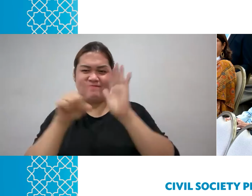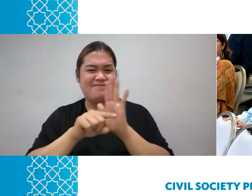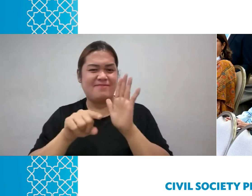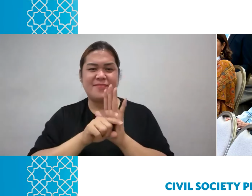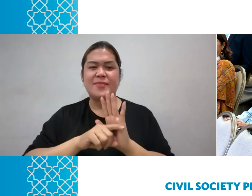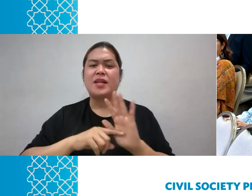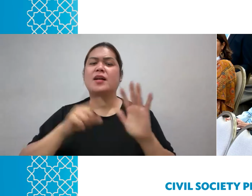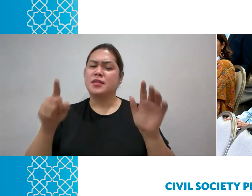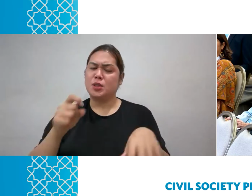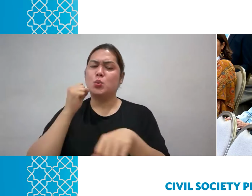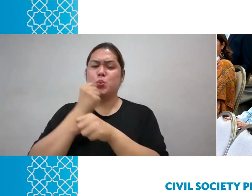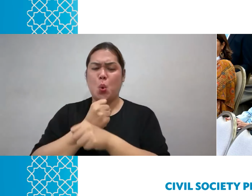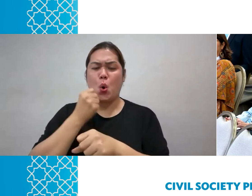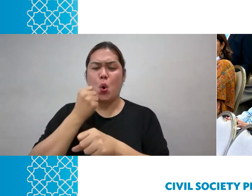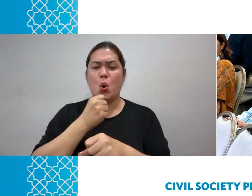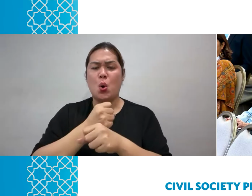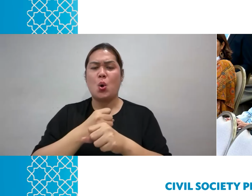yeah,